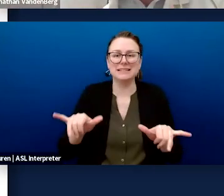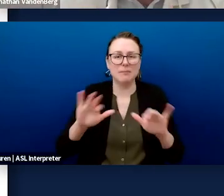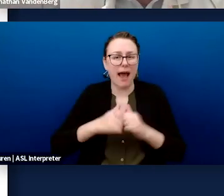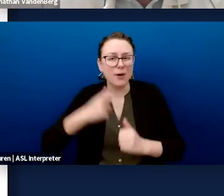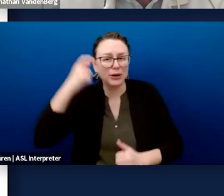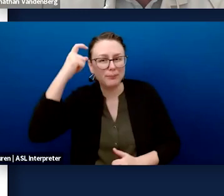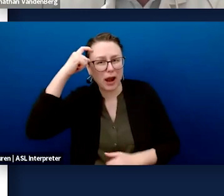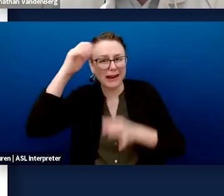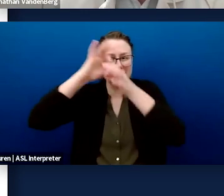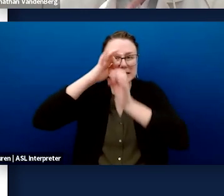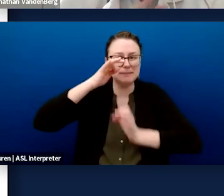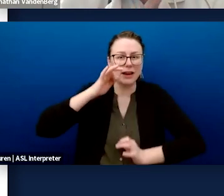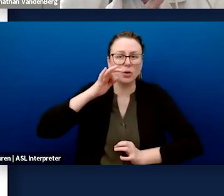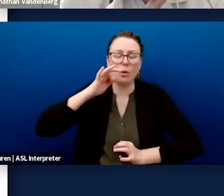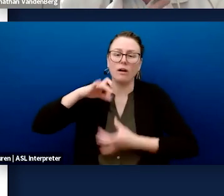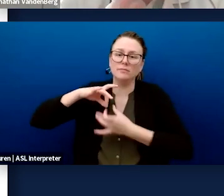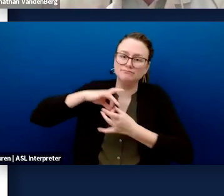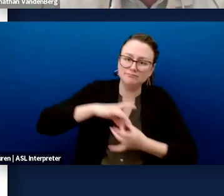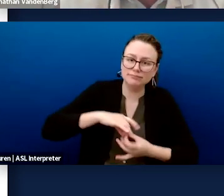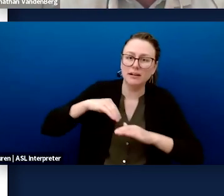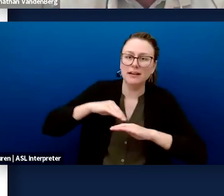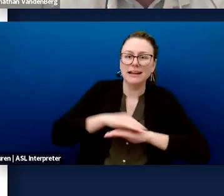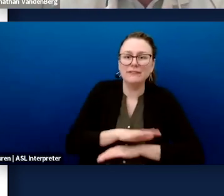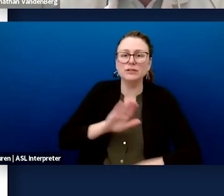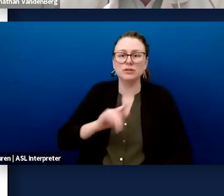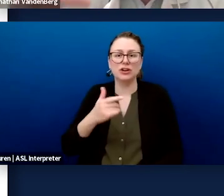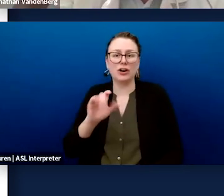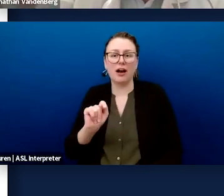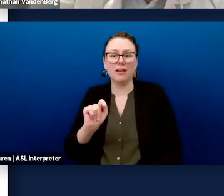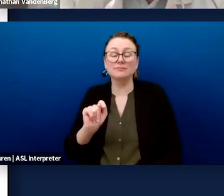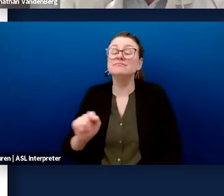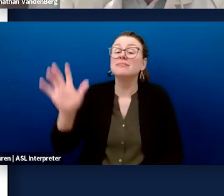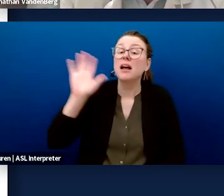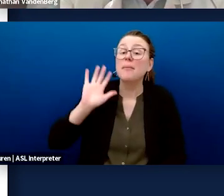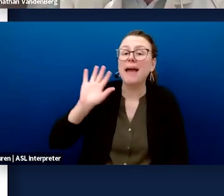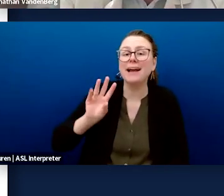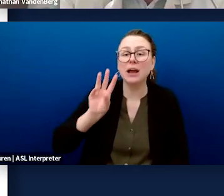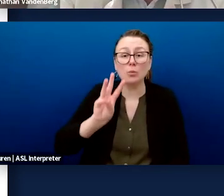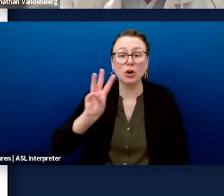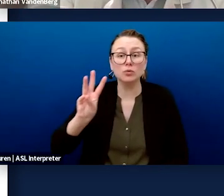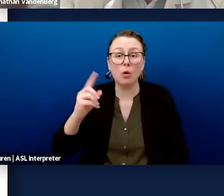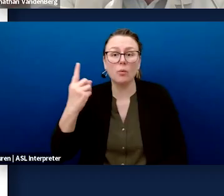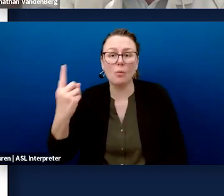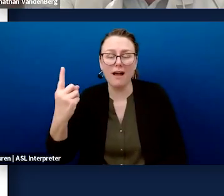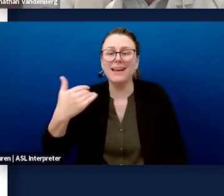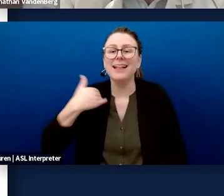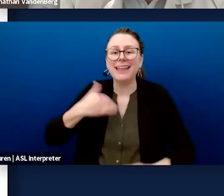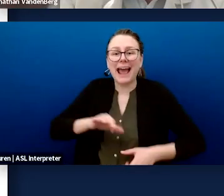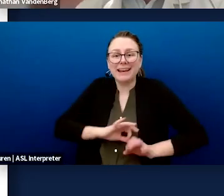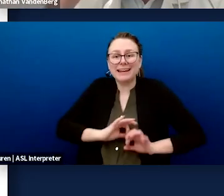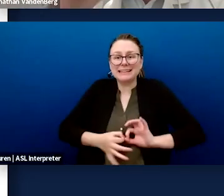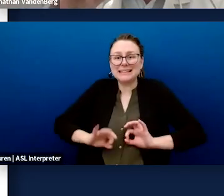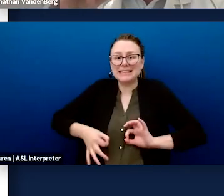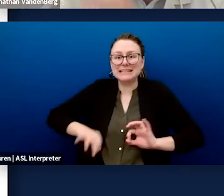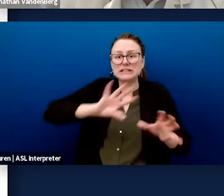a complete control. So back in World War I, they strung up some intestines of a